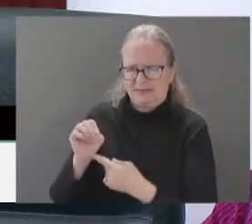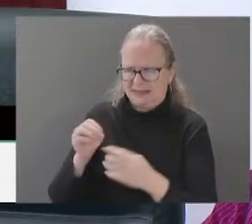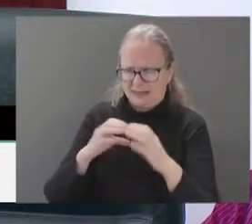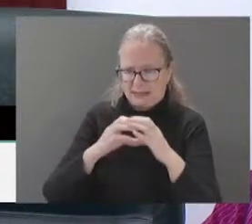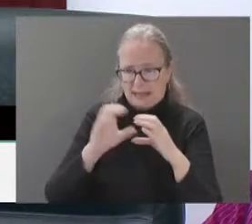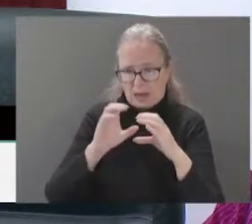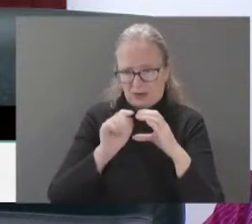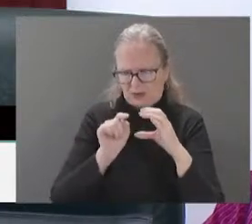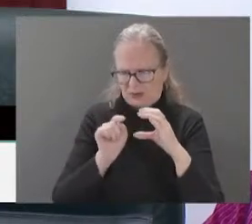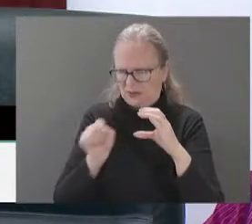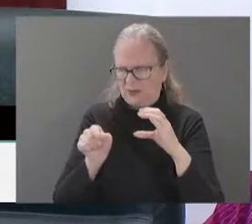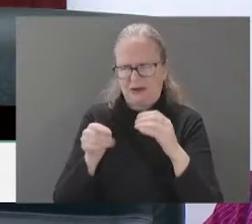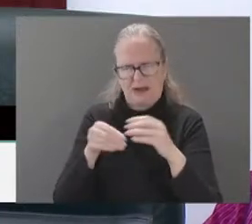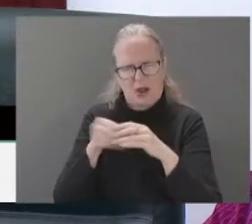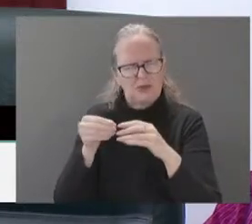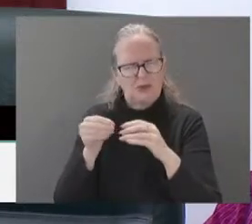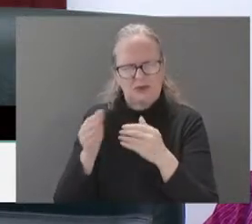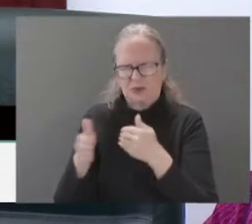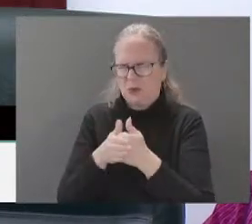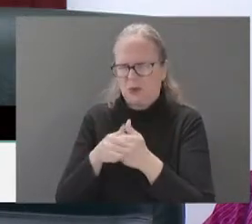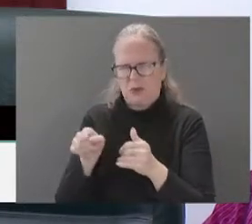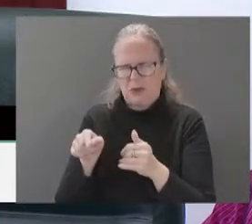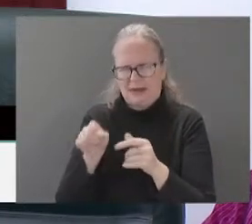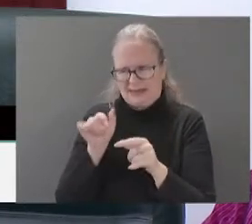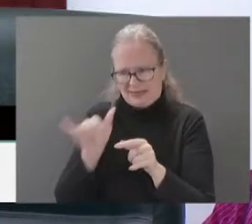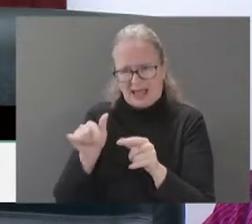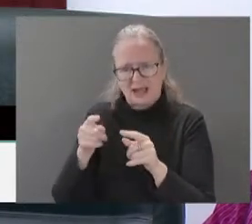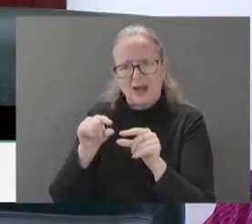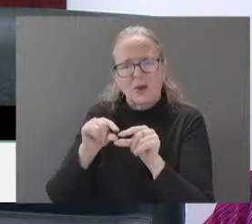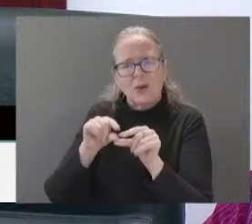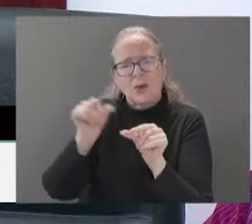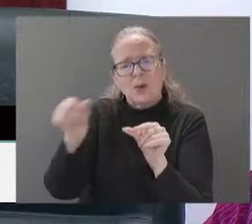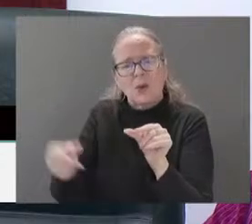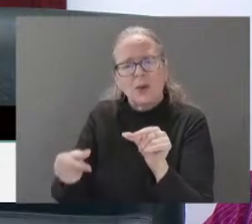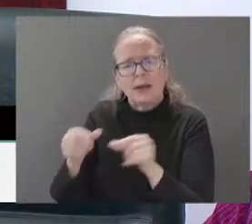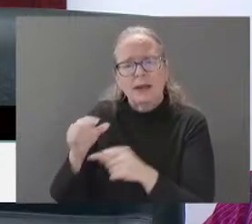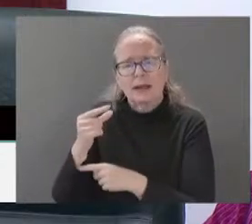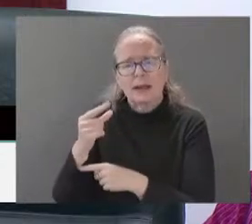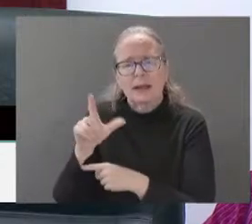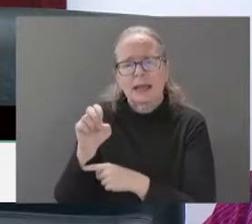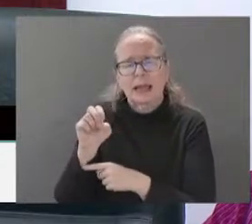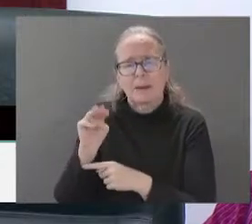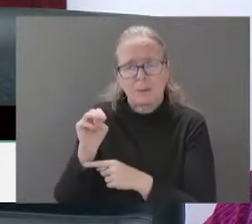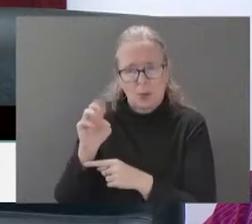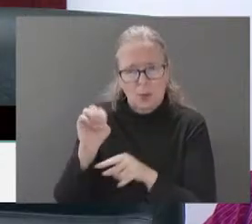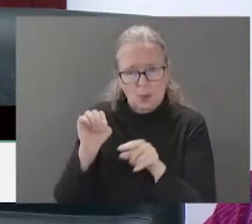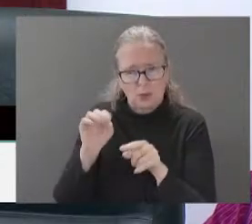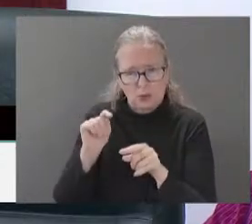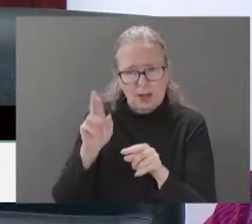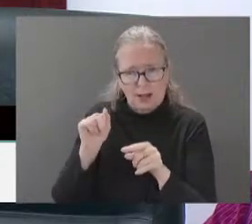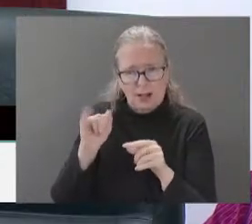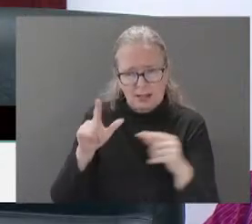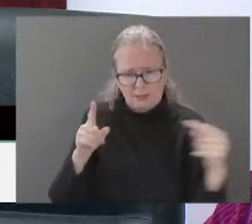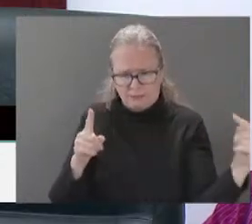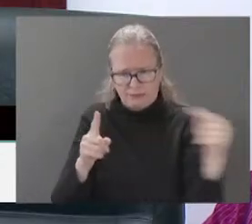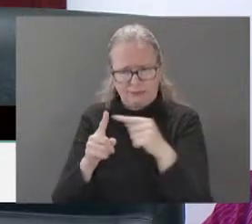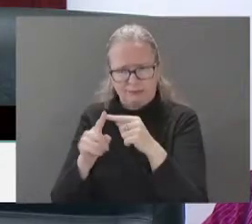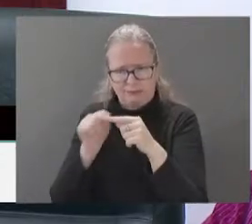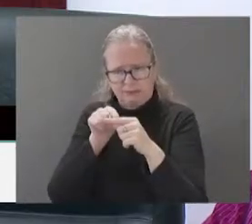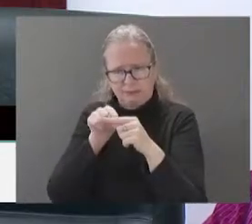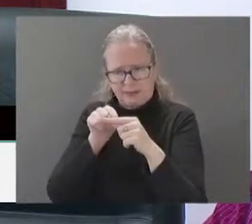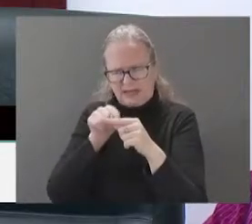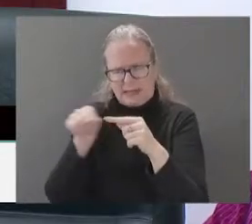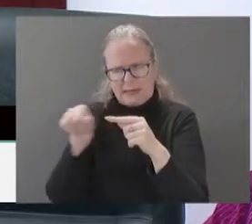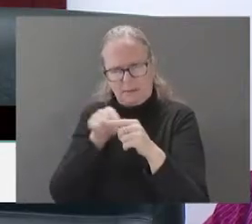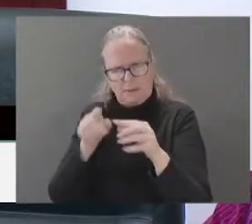Trail as a key Corridor for my neighbors and others in the Calgary region to commute to and from work connect with family and with for